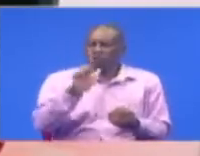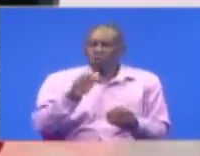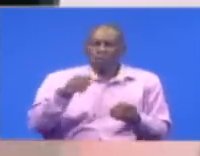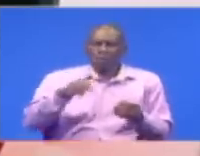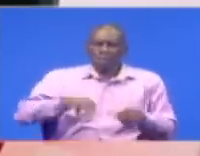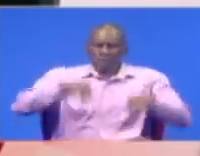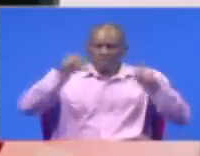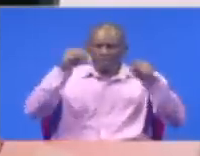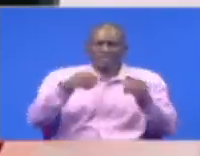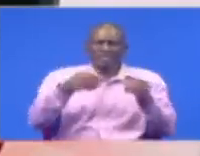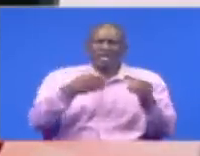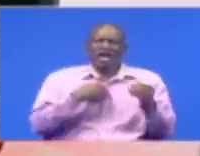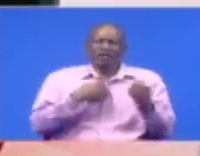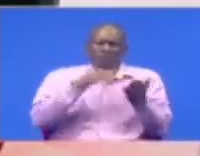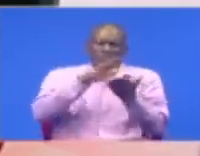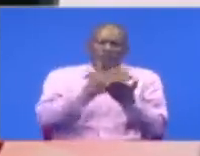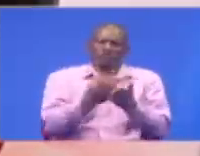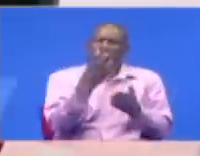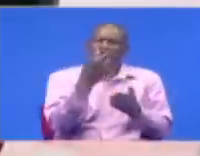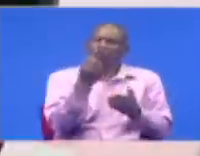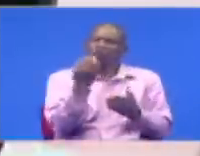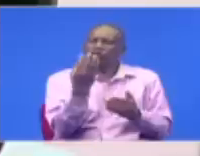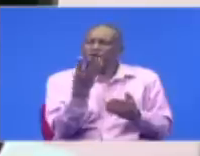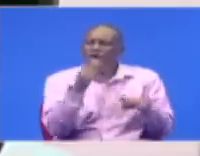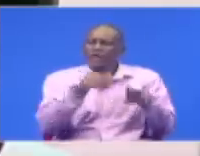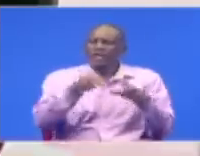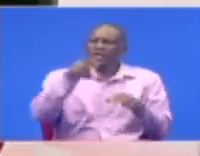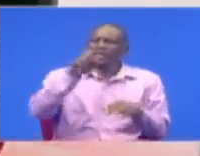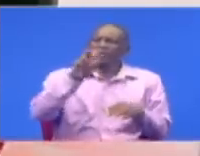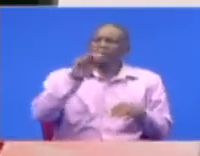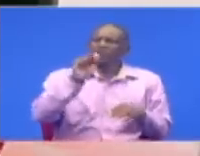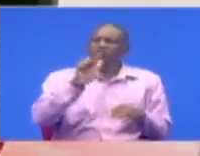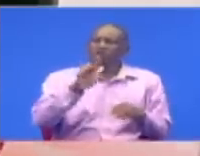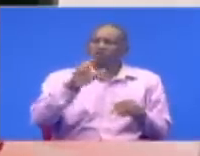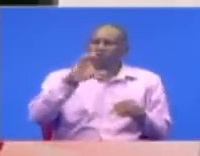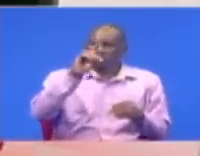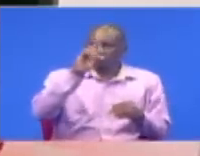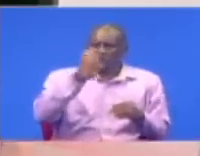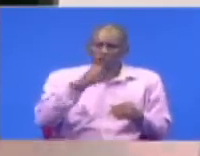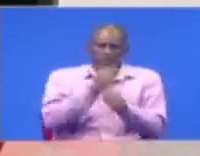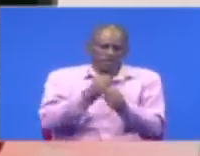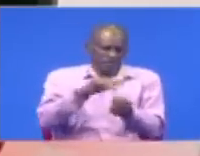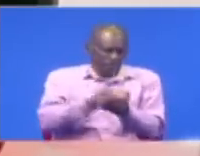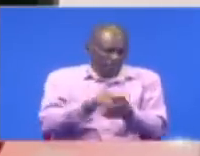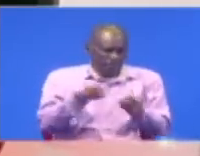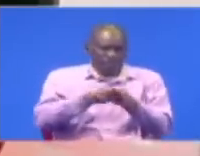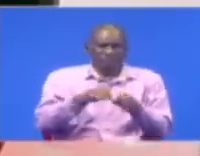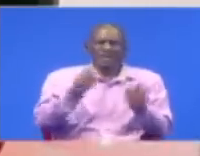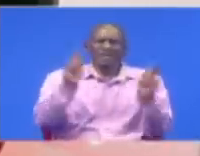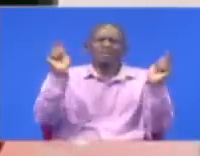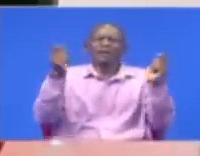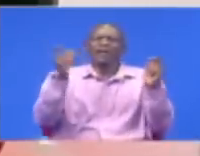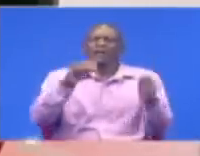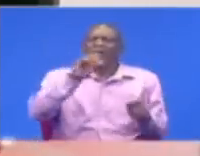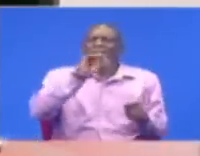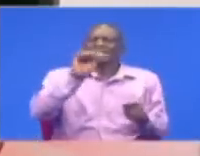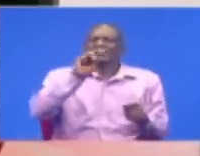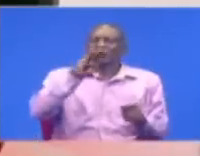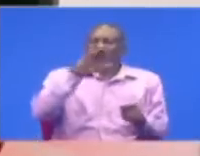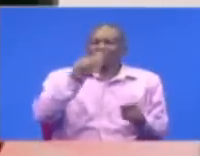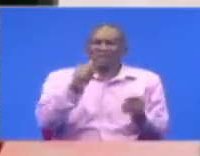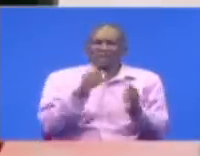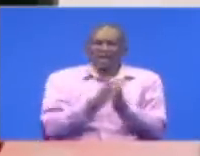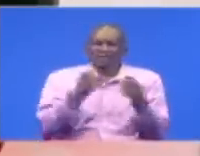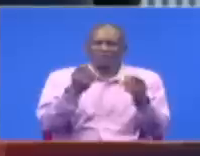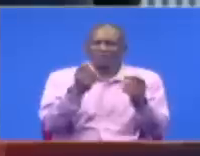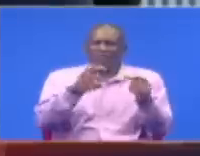the penal code. They did the same in other colonies, Malawi, Zambia, Belize, a few